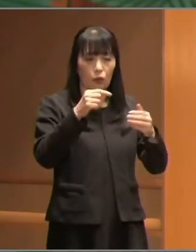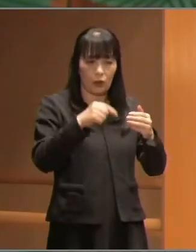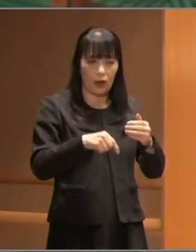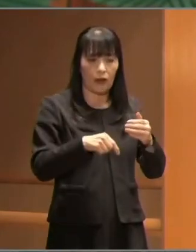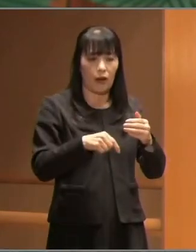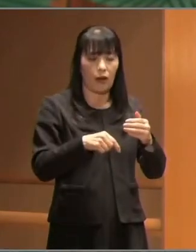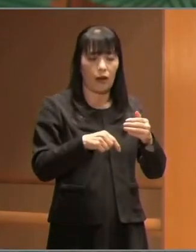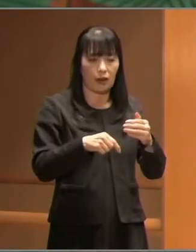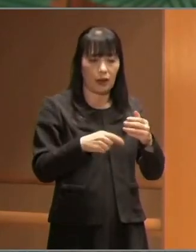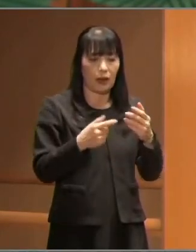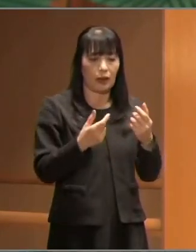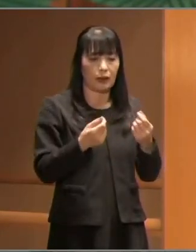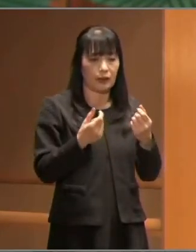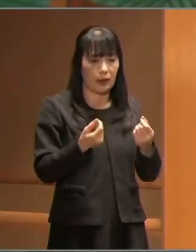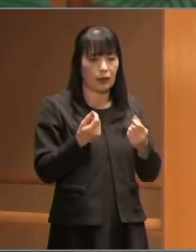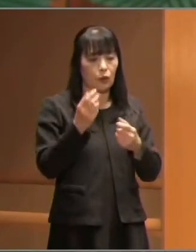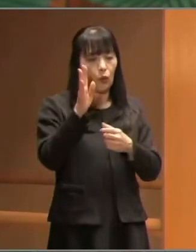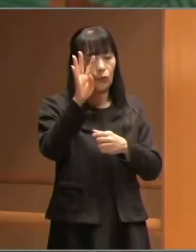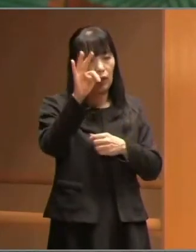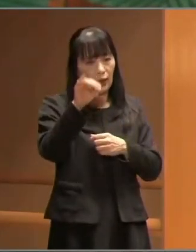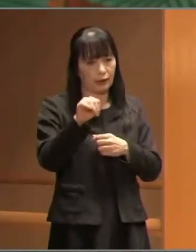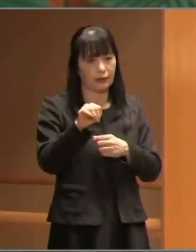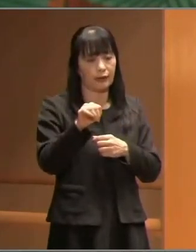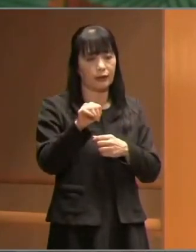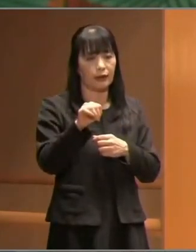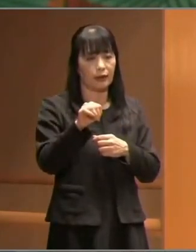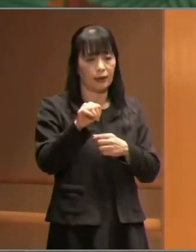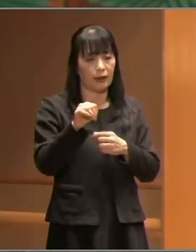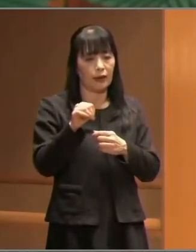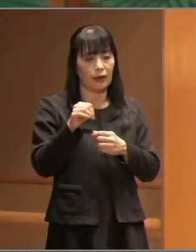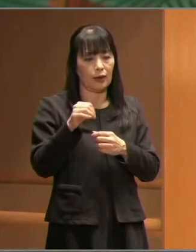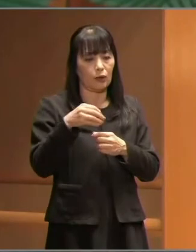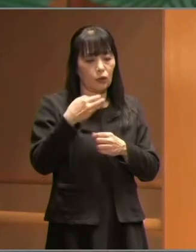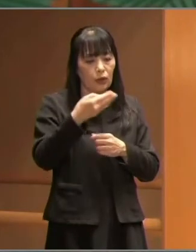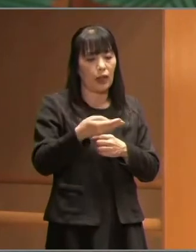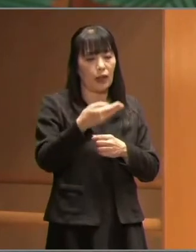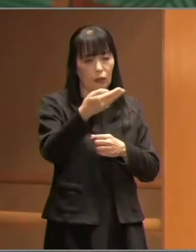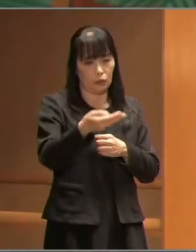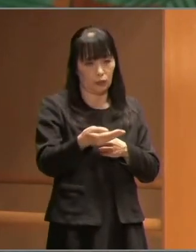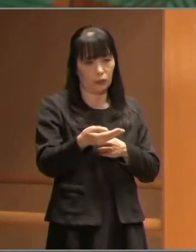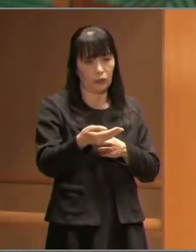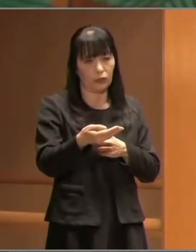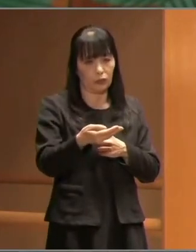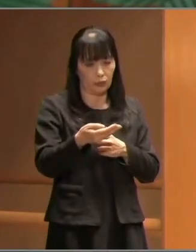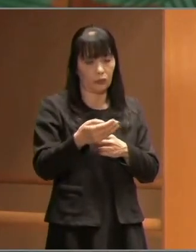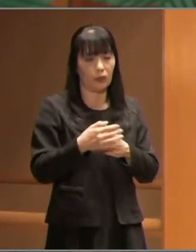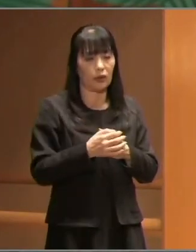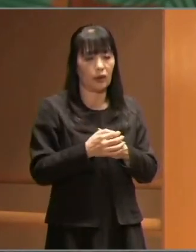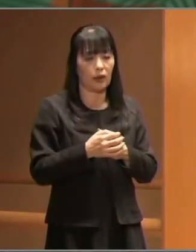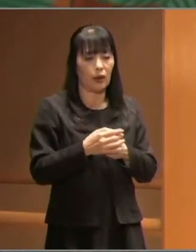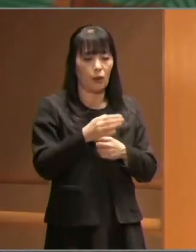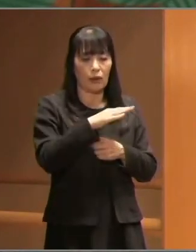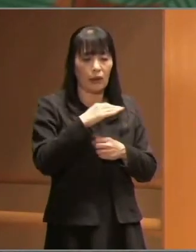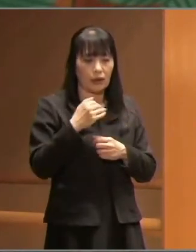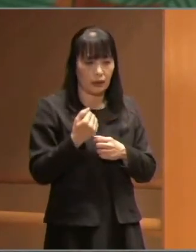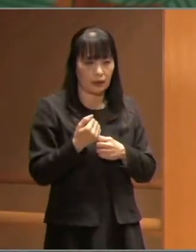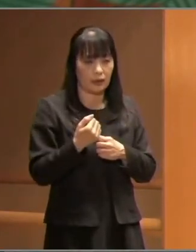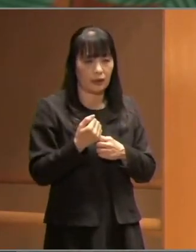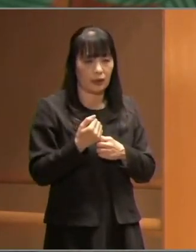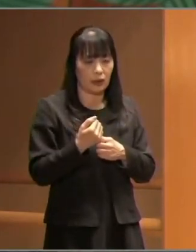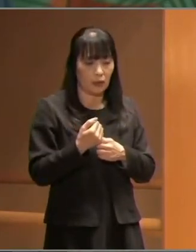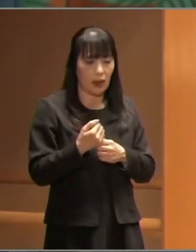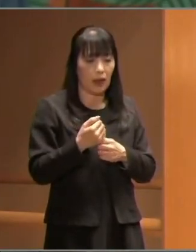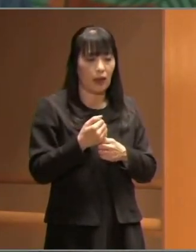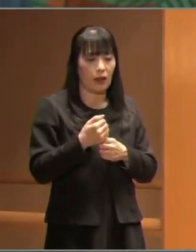case, we should, as long as possible, as much as possible, try to hand